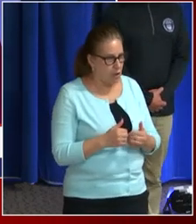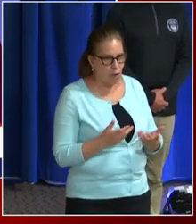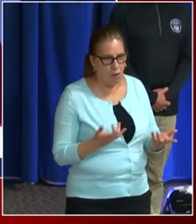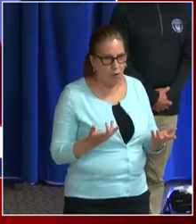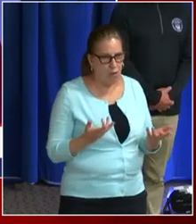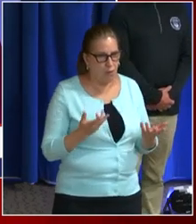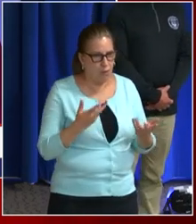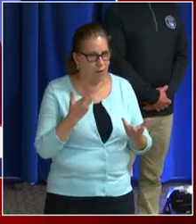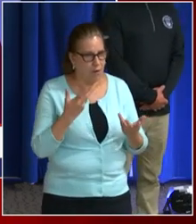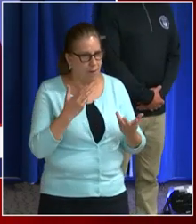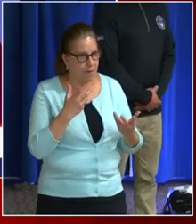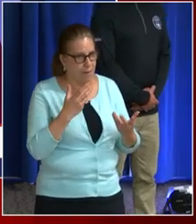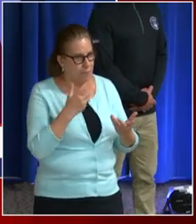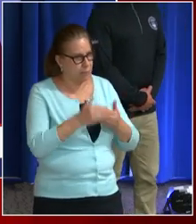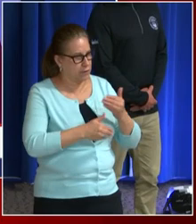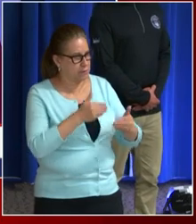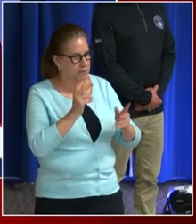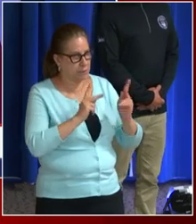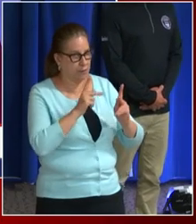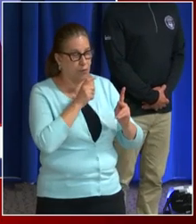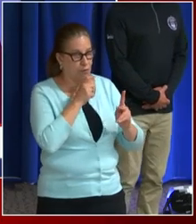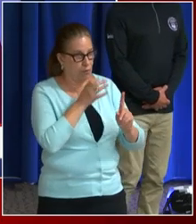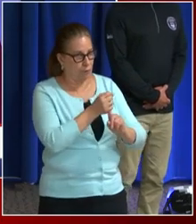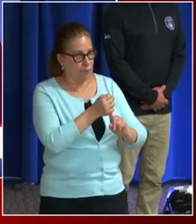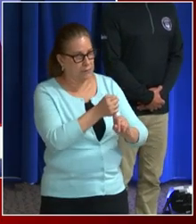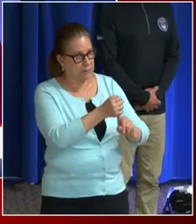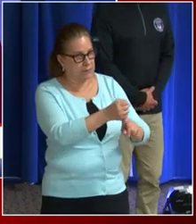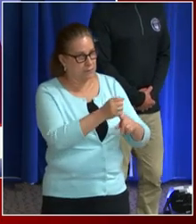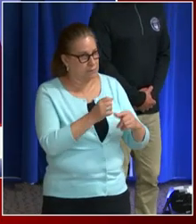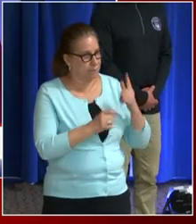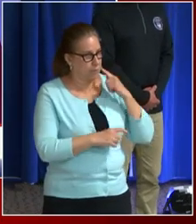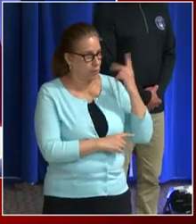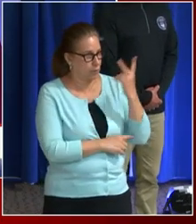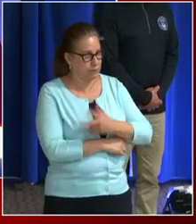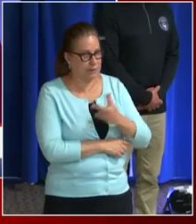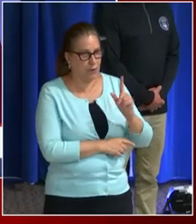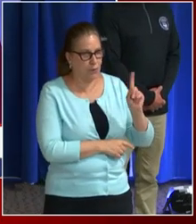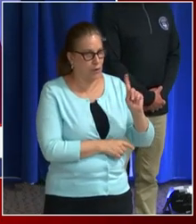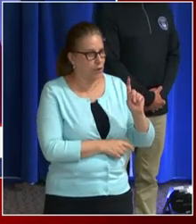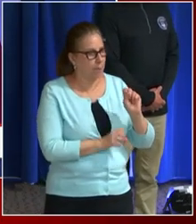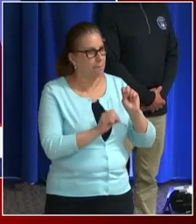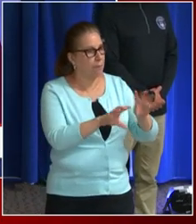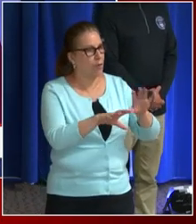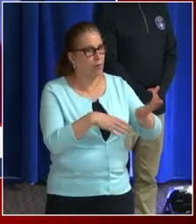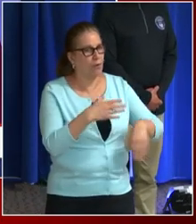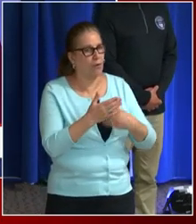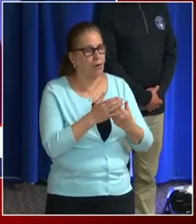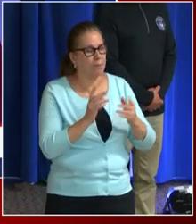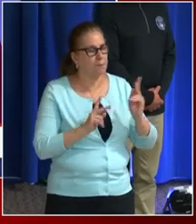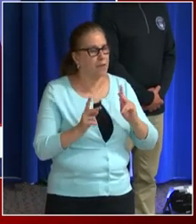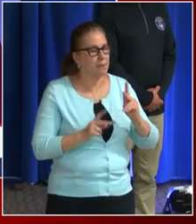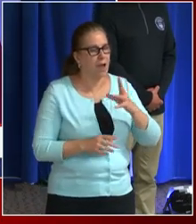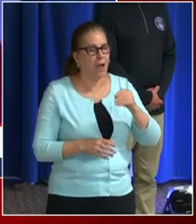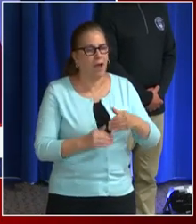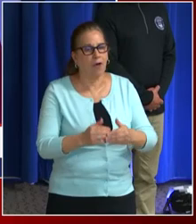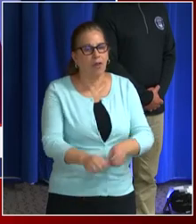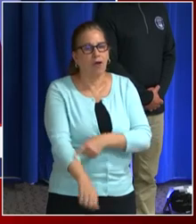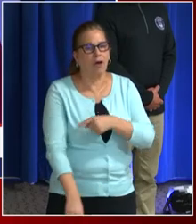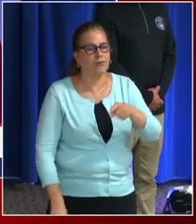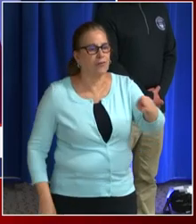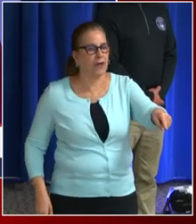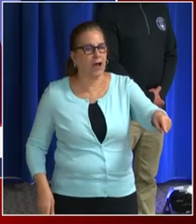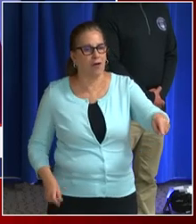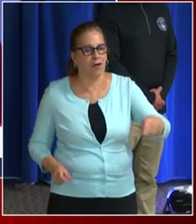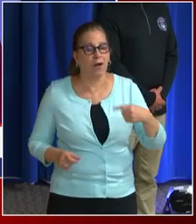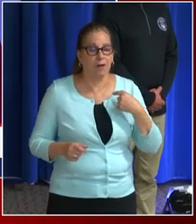have been arrested over the past 3 days? Where are they held? How long are they held? Can you help us out with that? So we do the best we can.